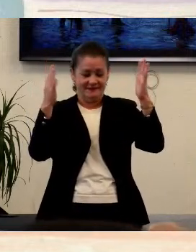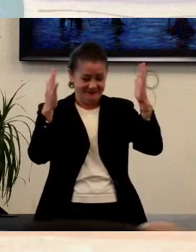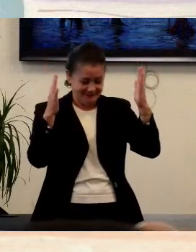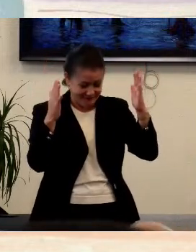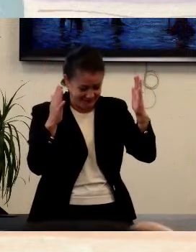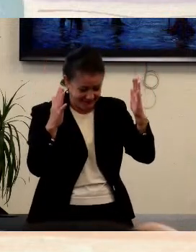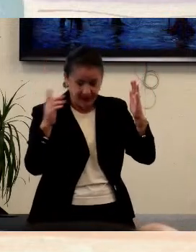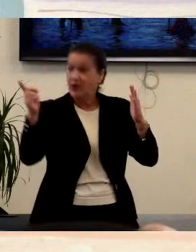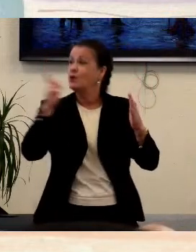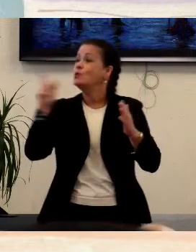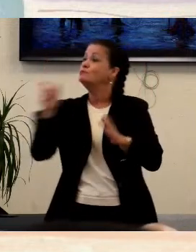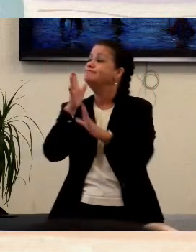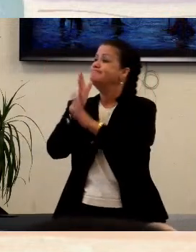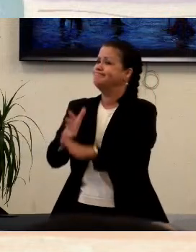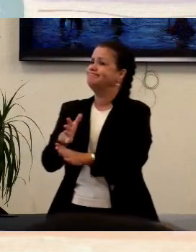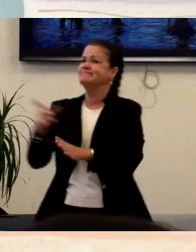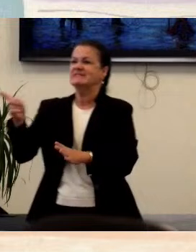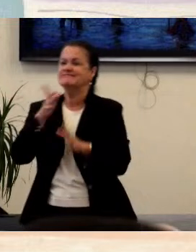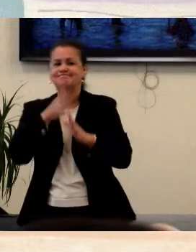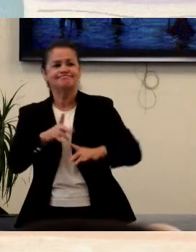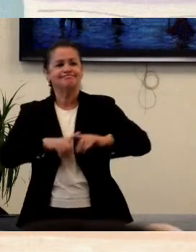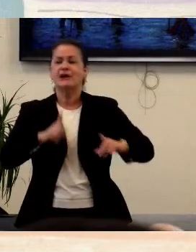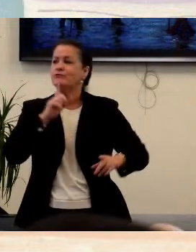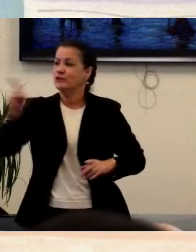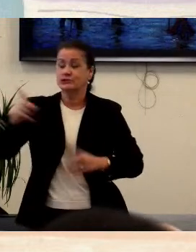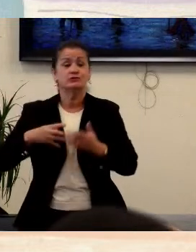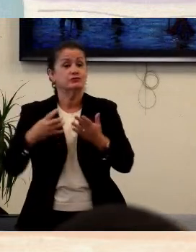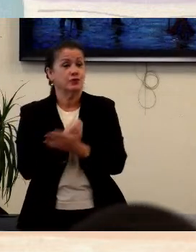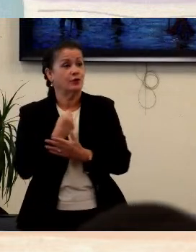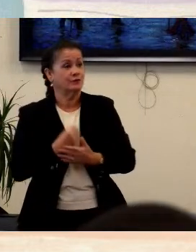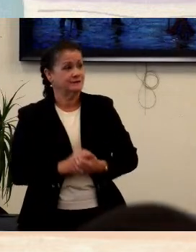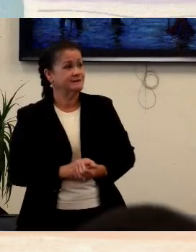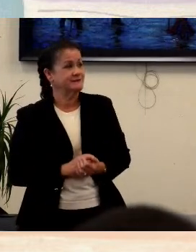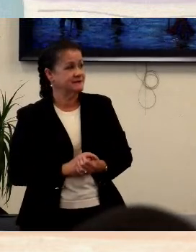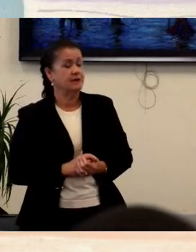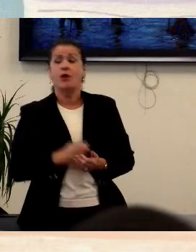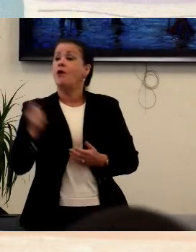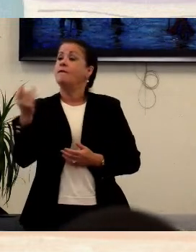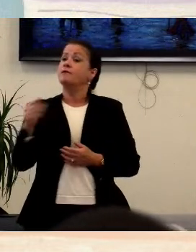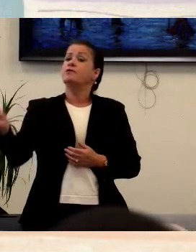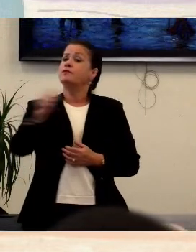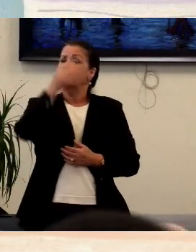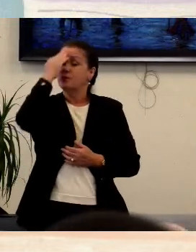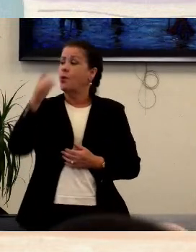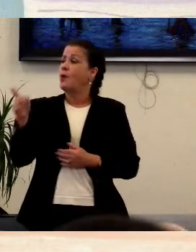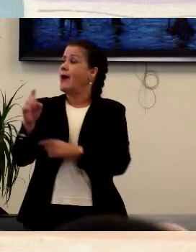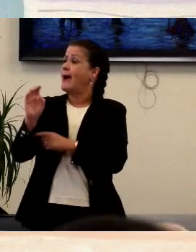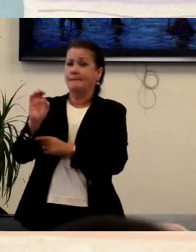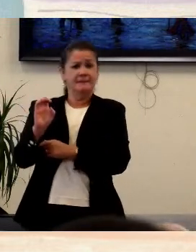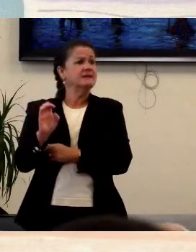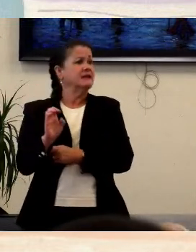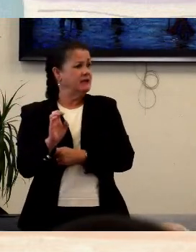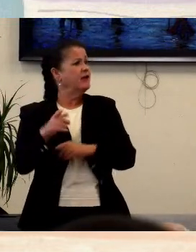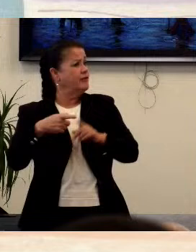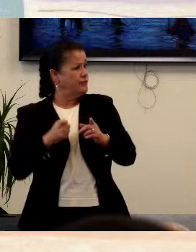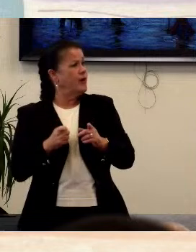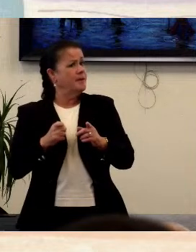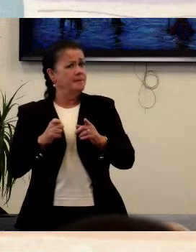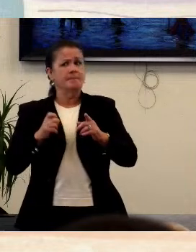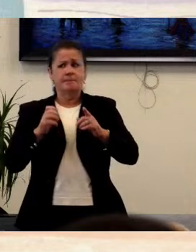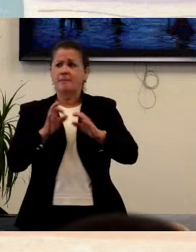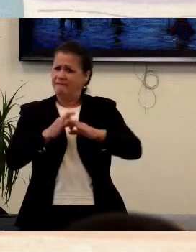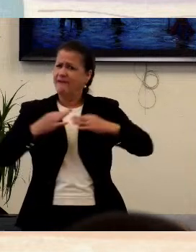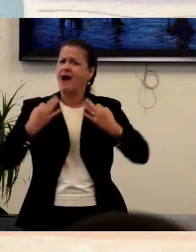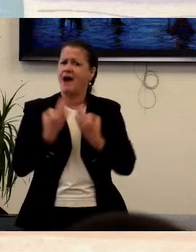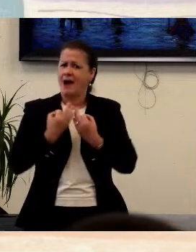She hates it, but deserves it. And as a few of you know, Emily comes, in fact, from a family of artists,